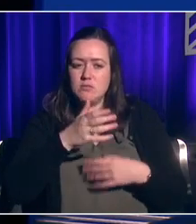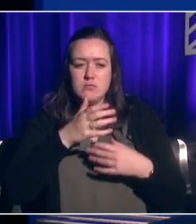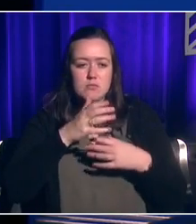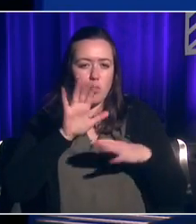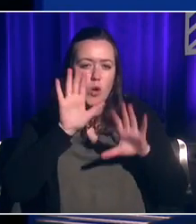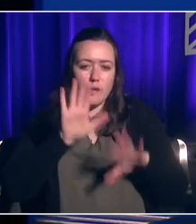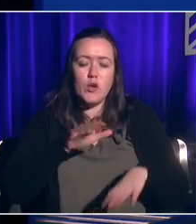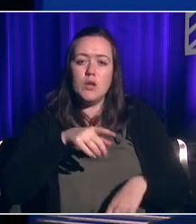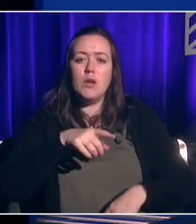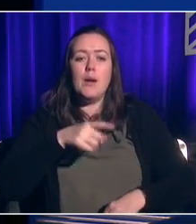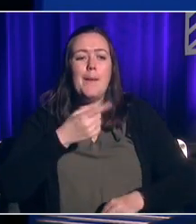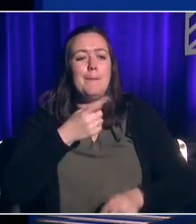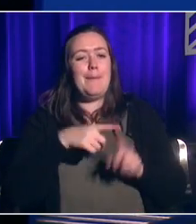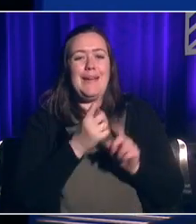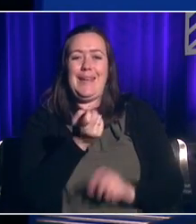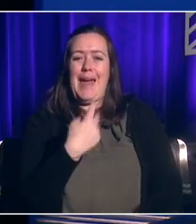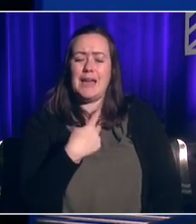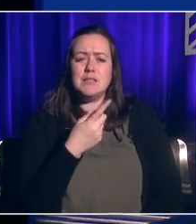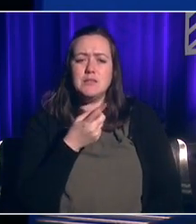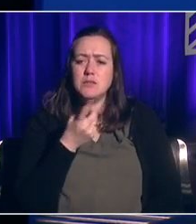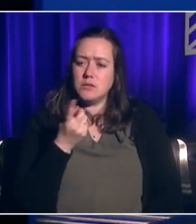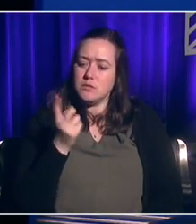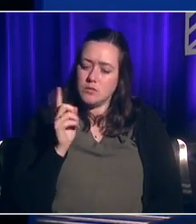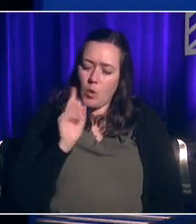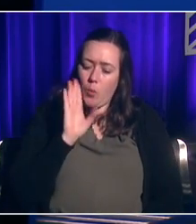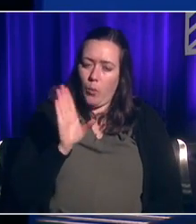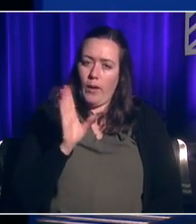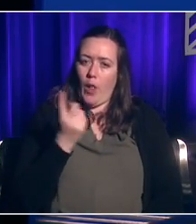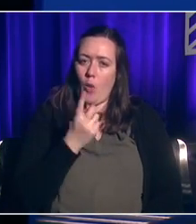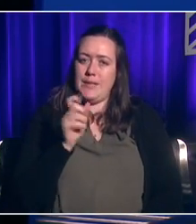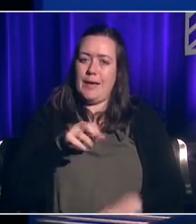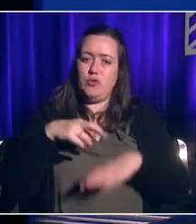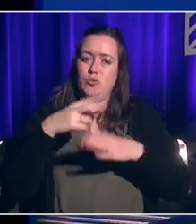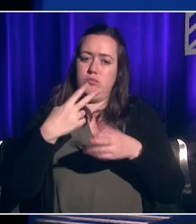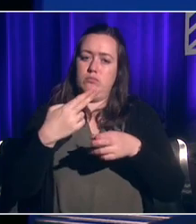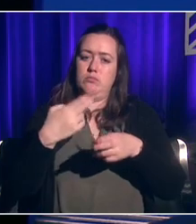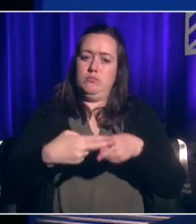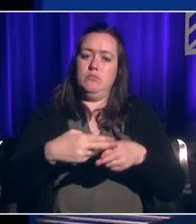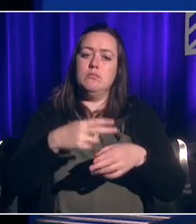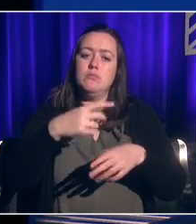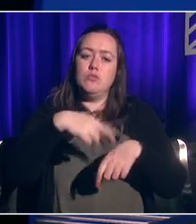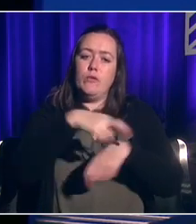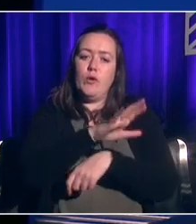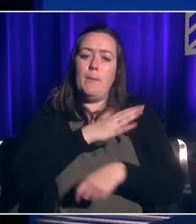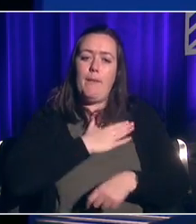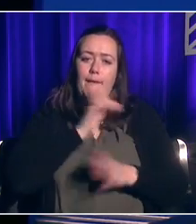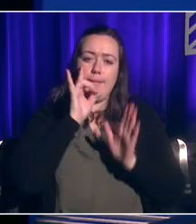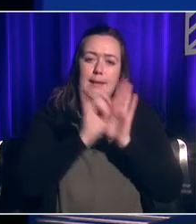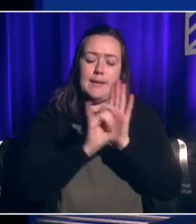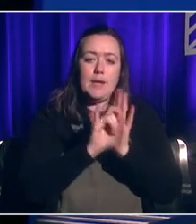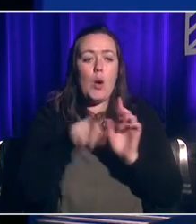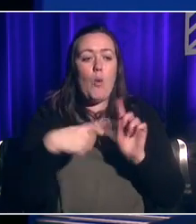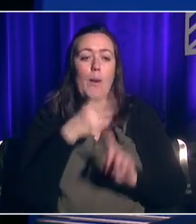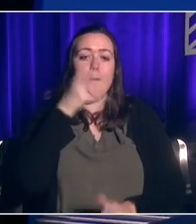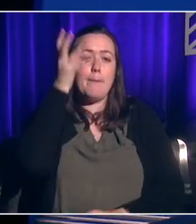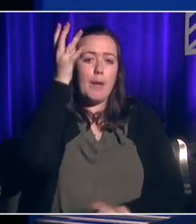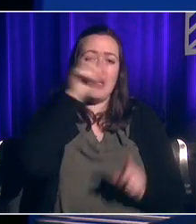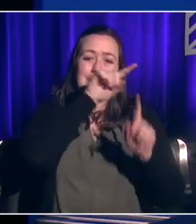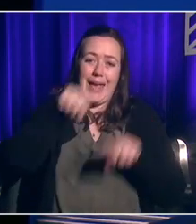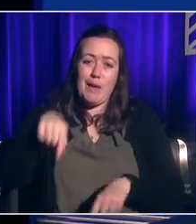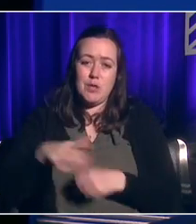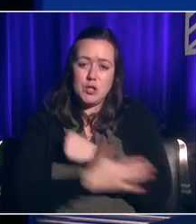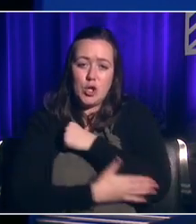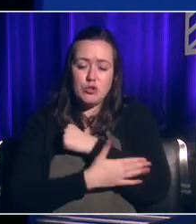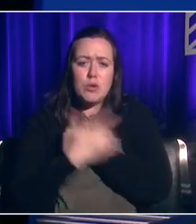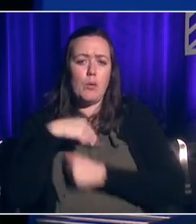am I always going to have to refer to my identity? Because when I came to this, when my parents came to this country, we were proud to be